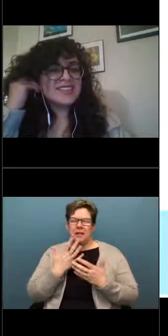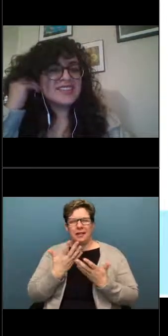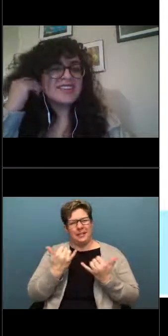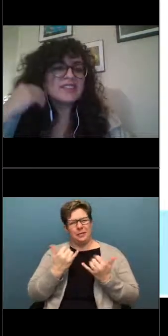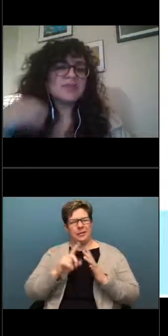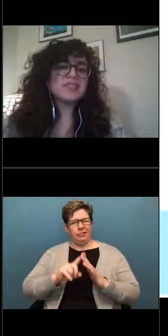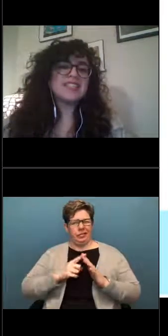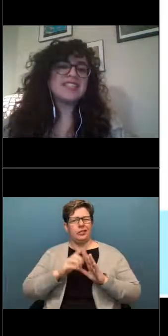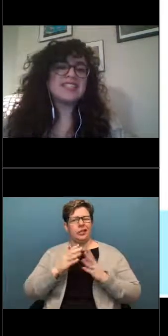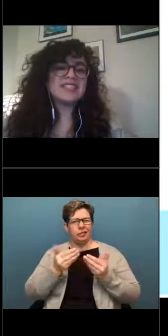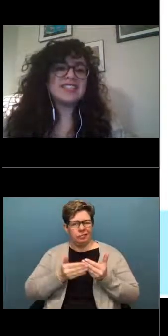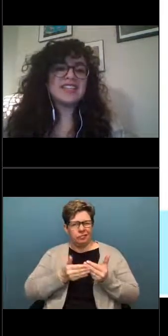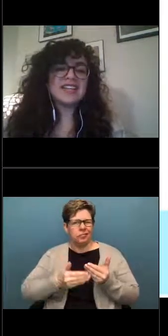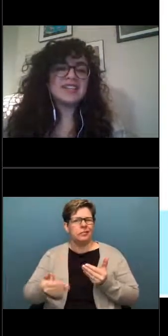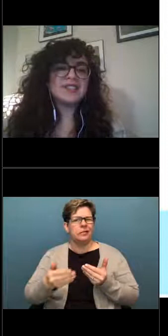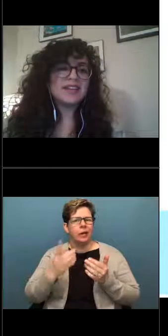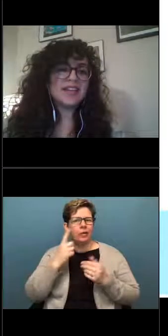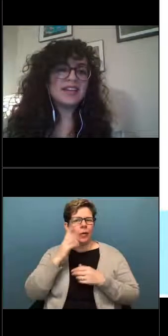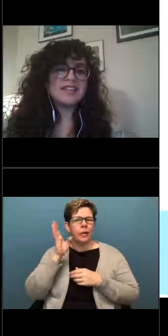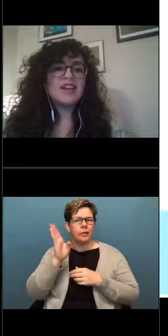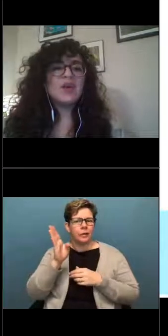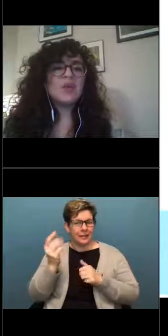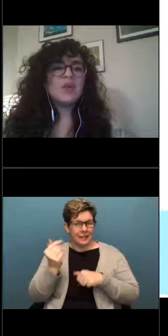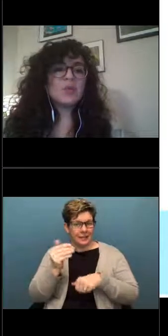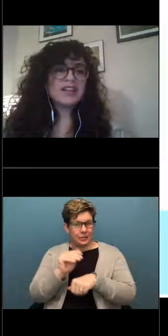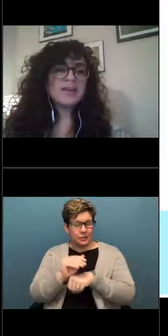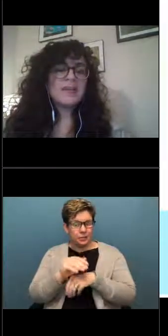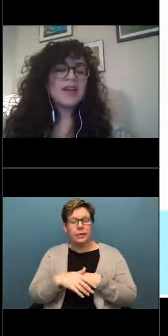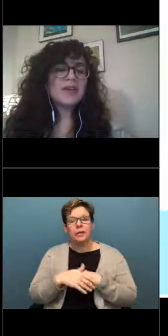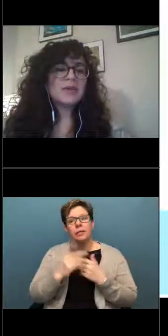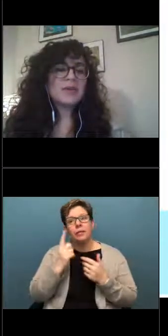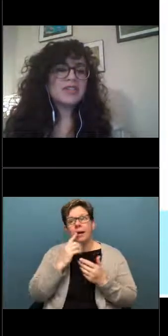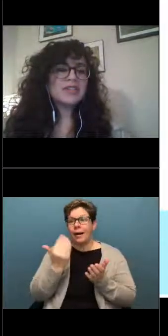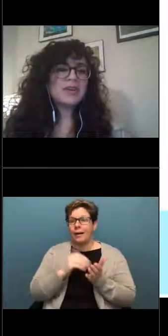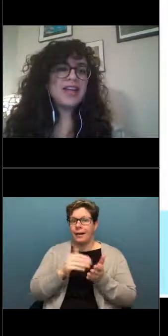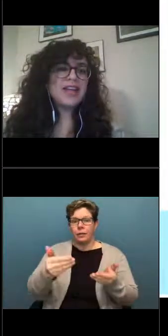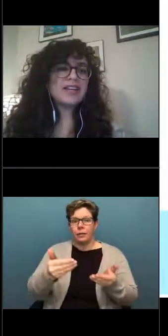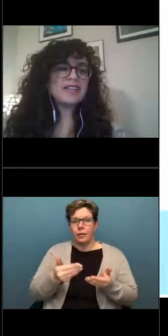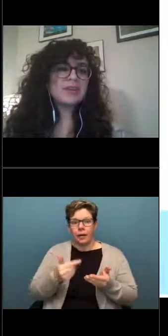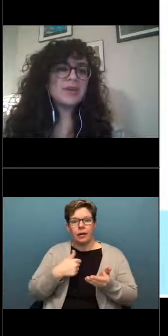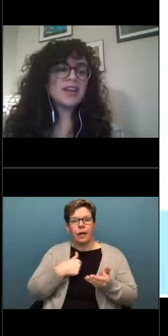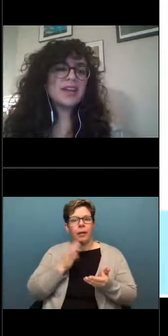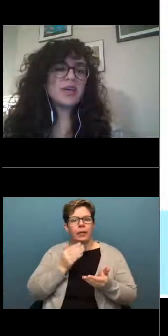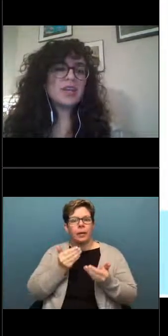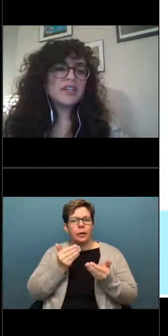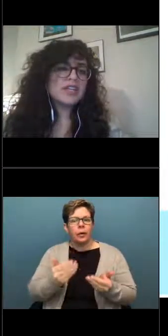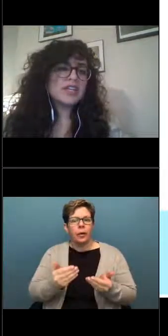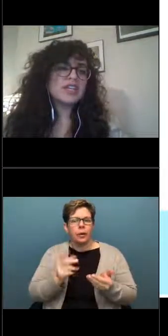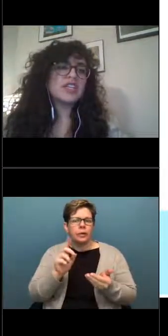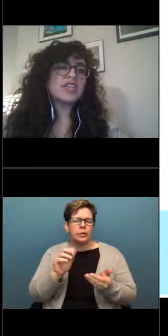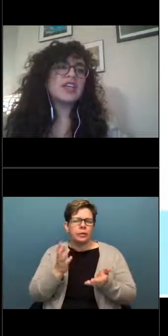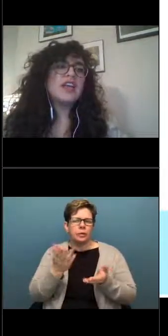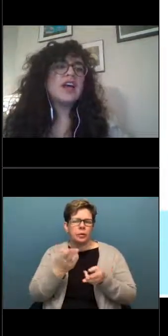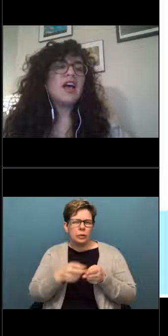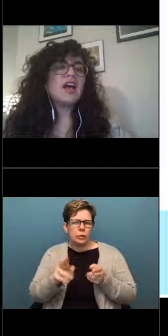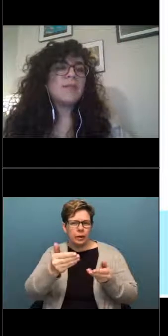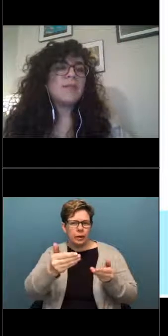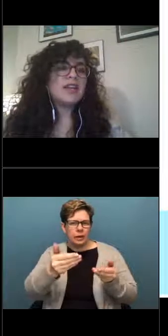get started for the presentation today. So again, welcome. I'm going to go ahead and do a quick